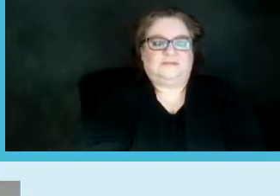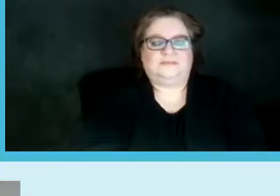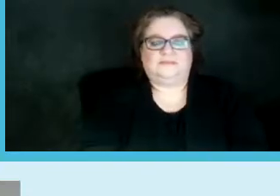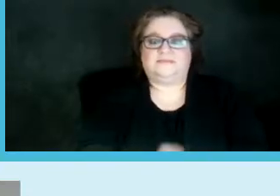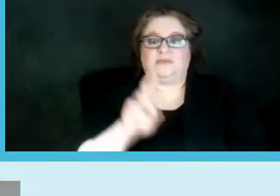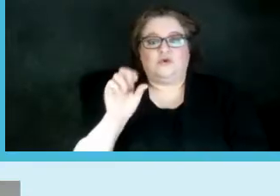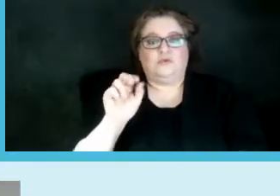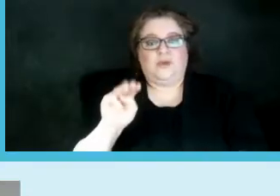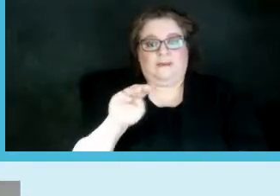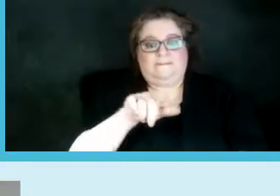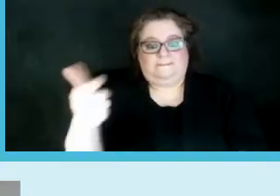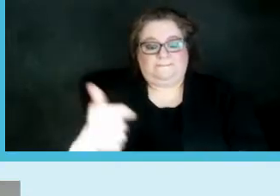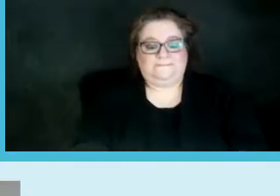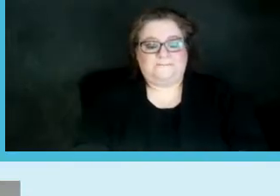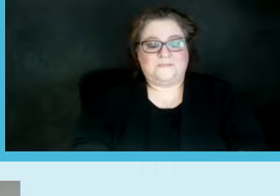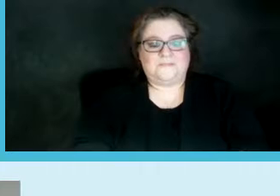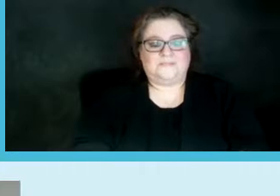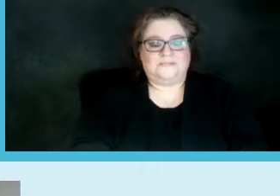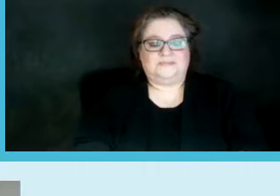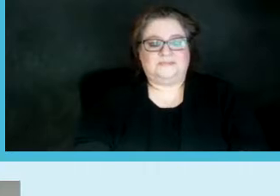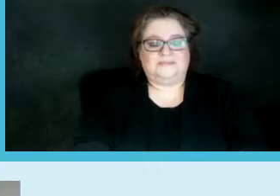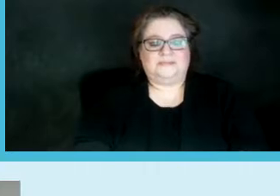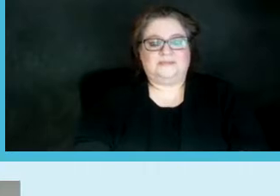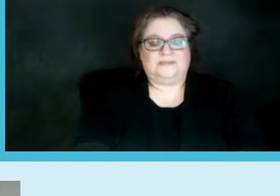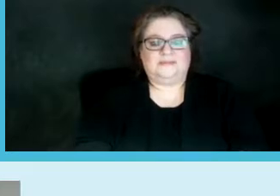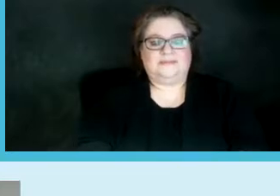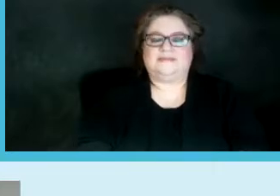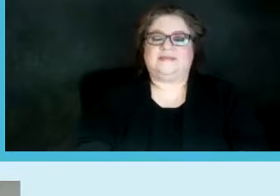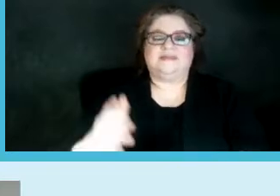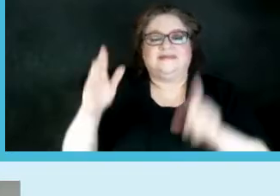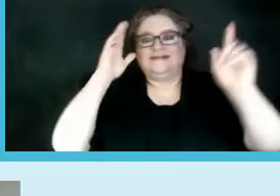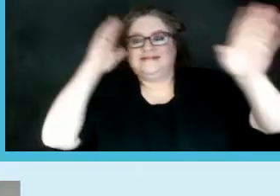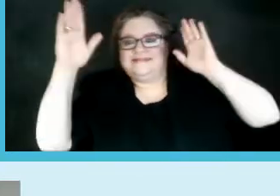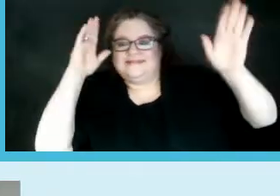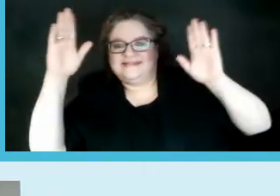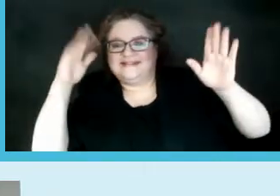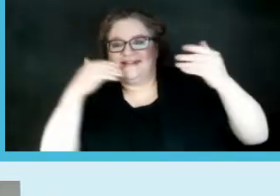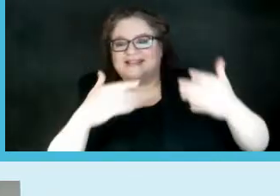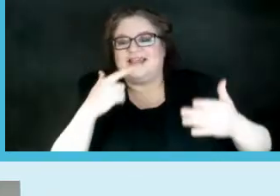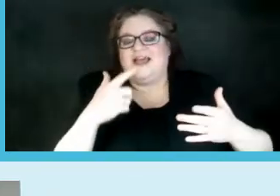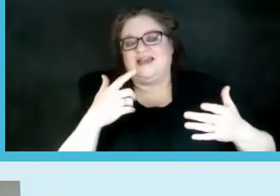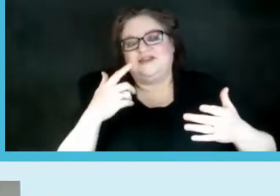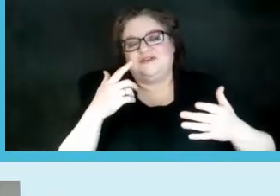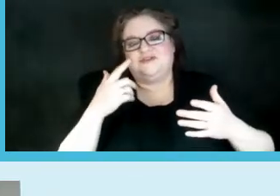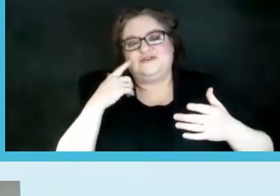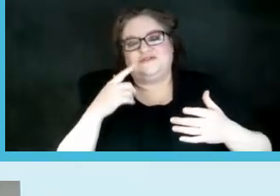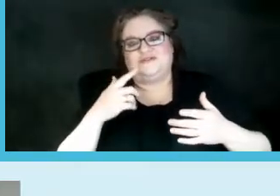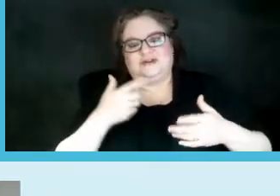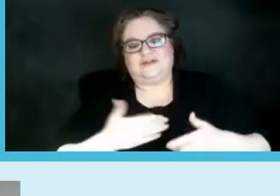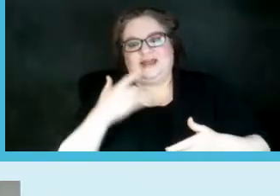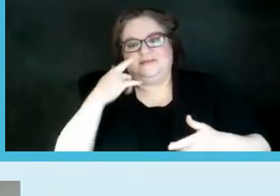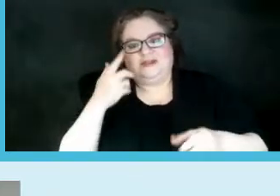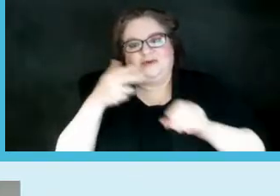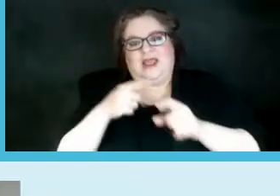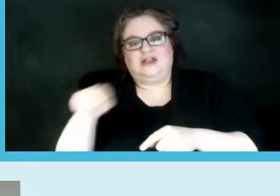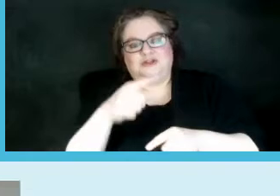you want to introduce yourself? Sure. Hi, everyone. Thanks so much for inviting me to participate, and thanks so much to all of you who are taking the time